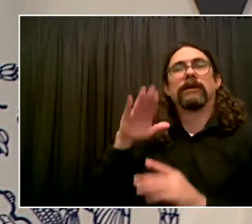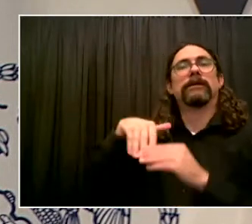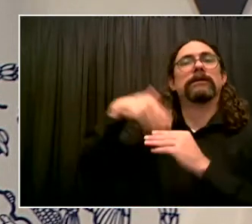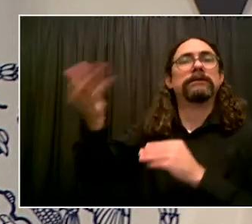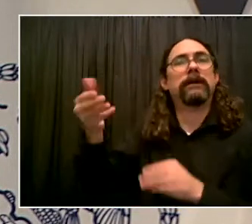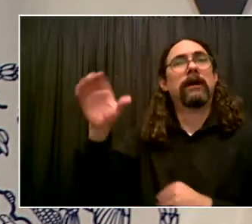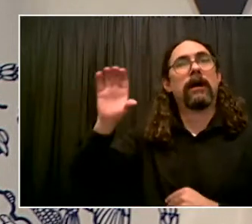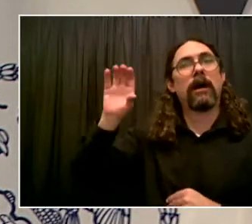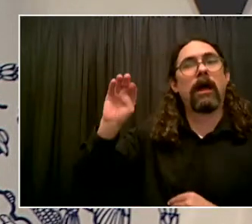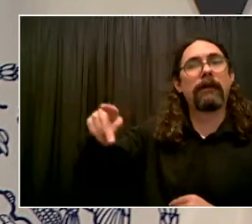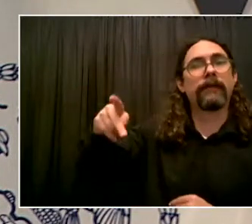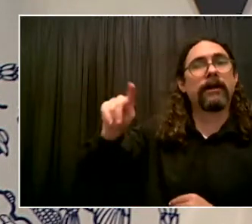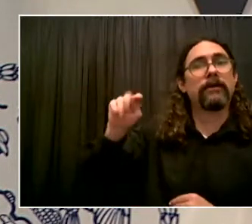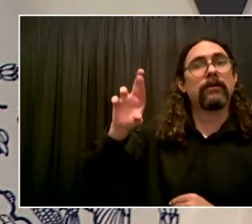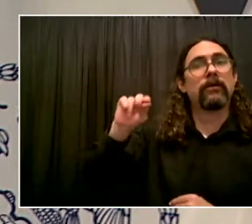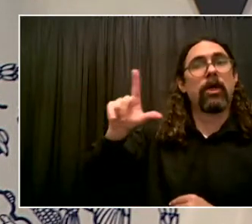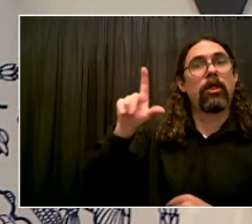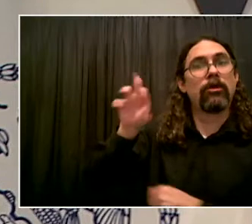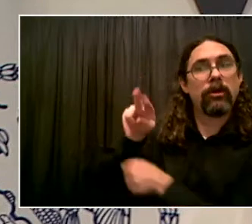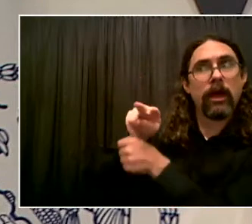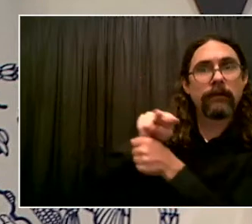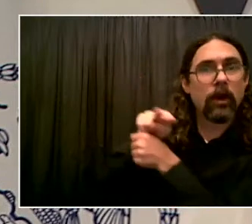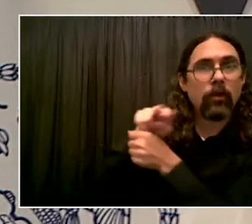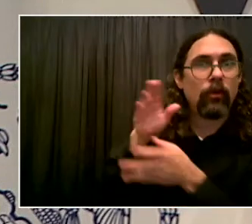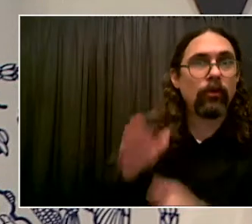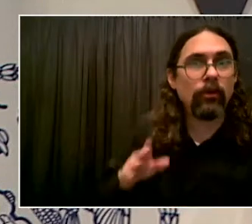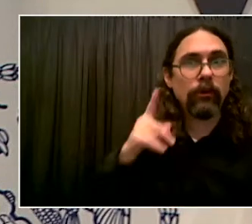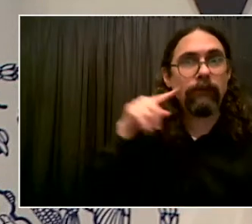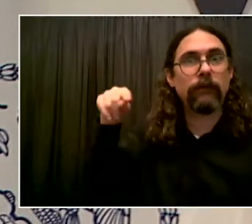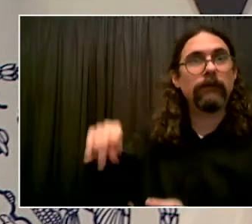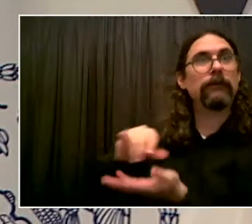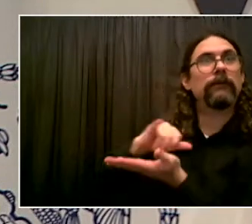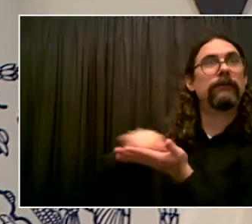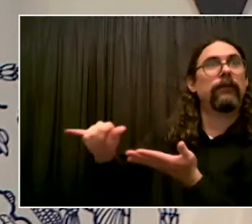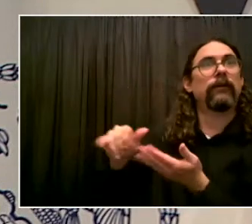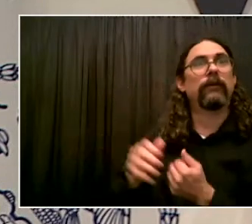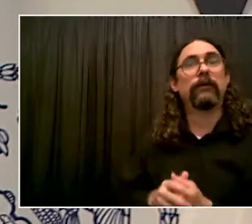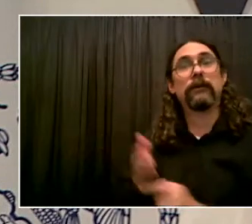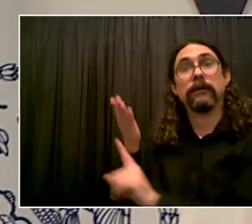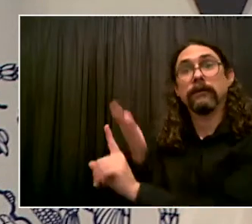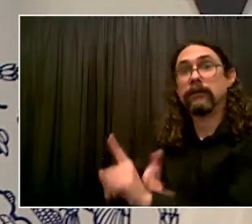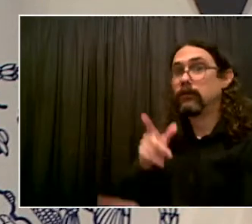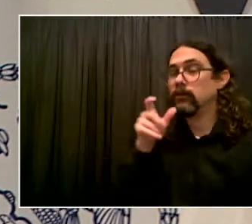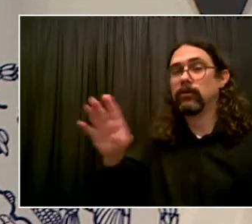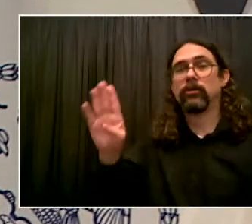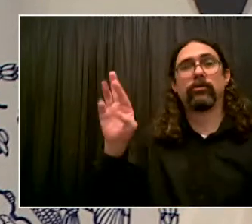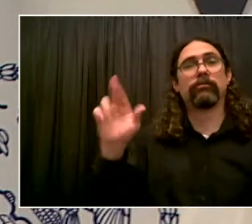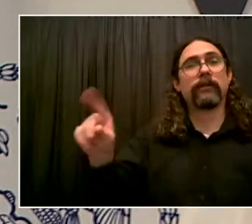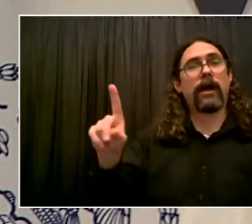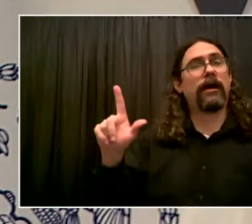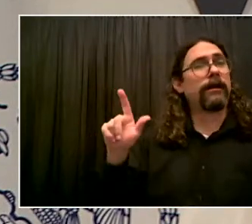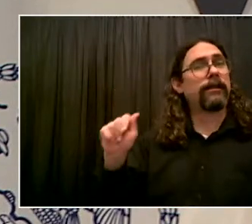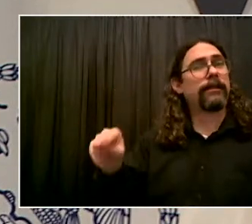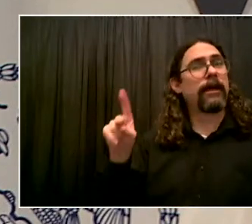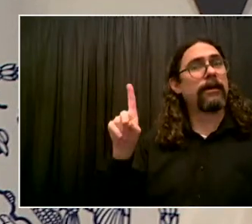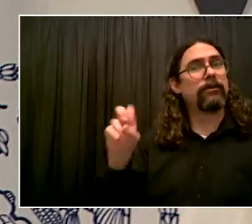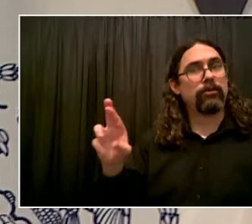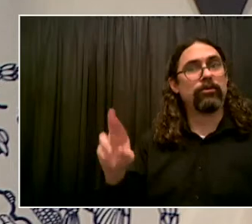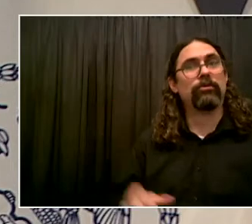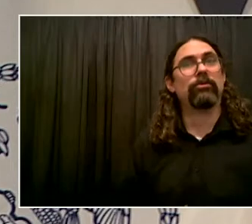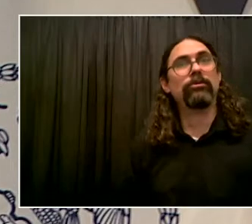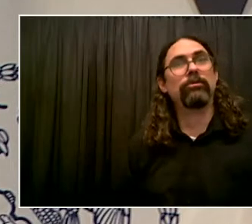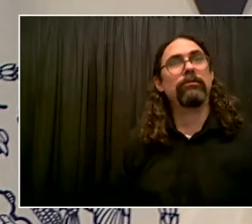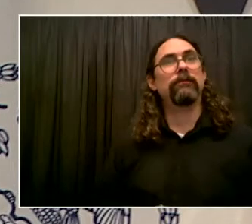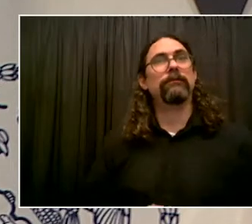own council district, Council Member Brad Lander. Thank you very much, Mr. Mayor. Yes, here in the